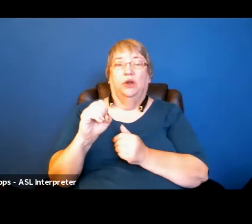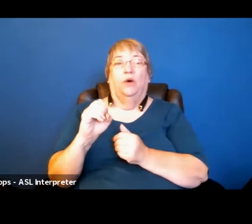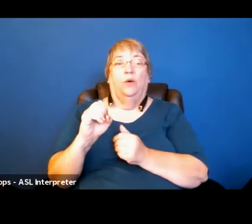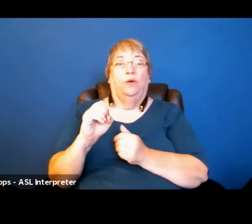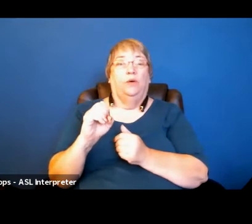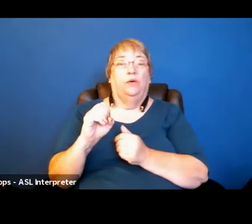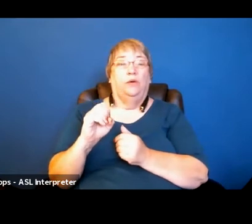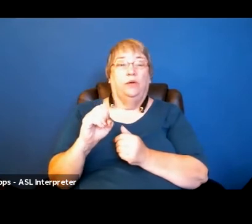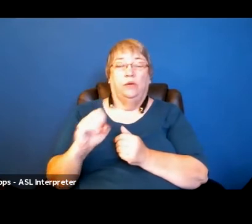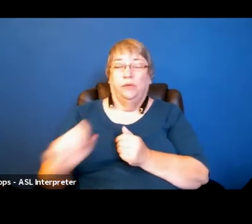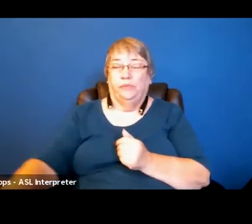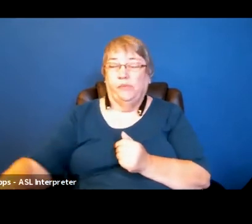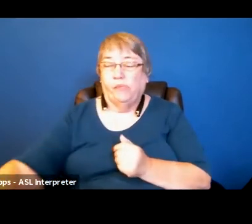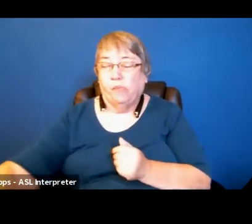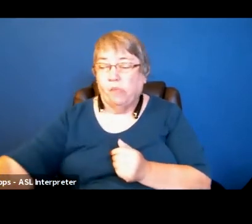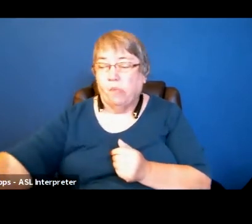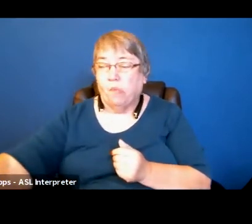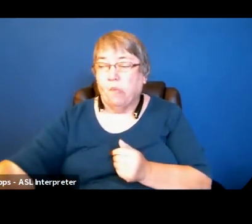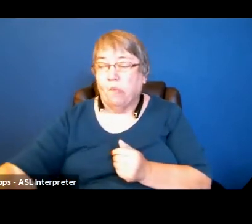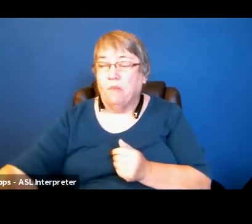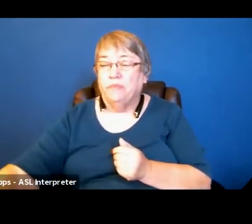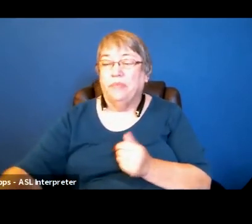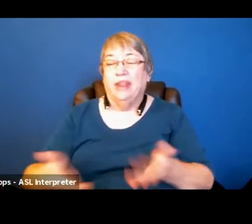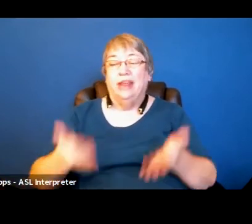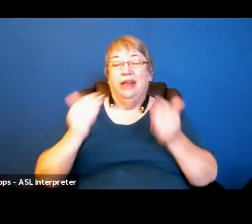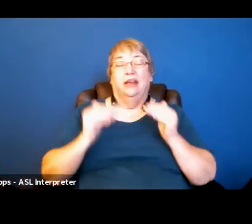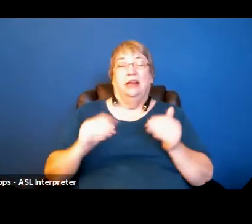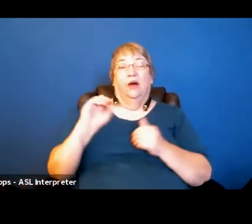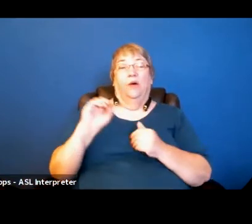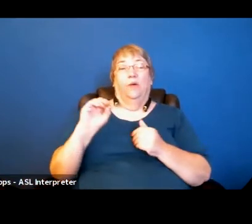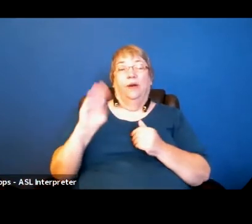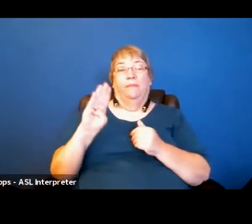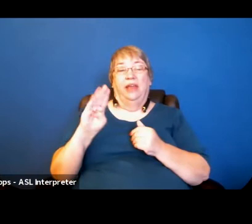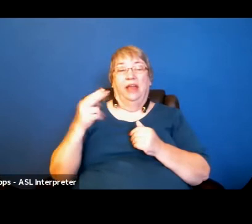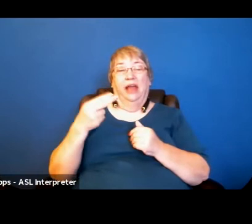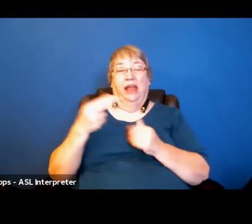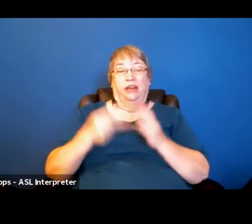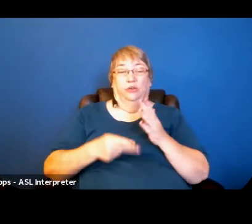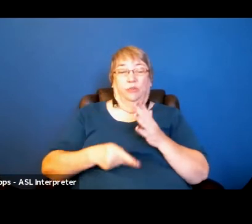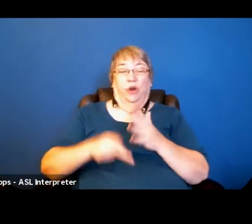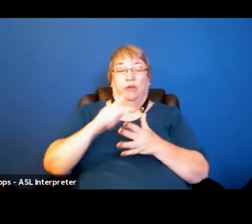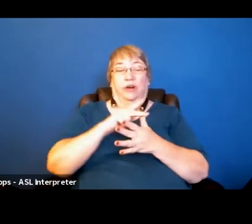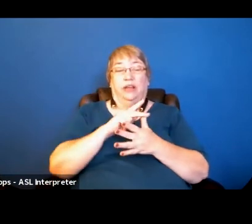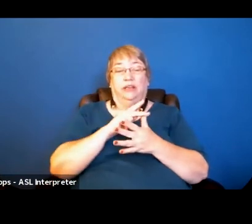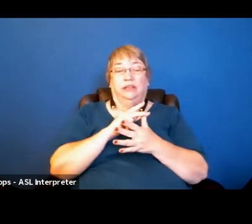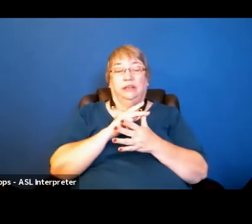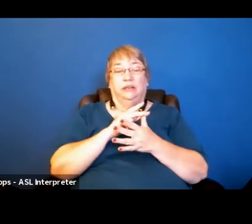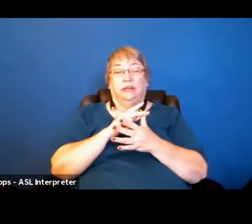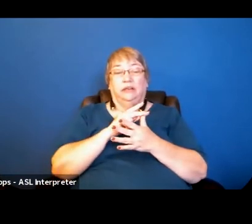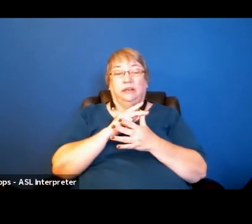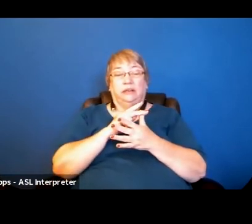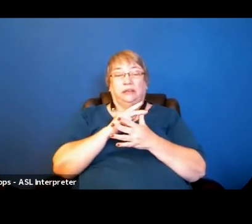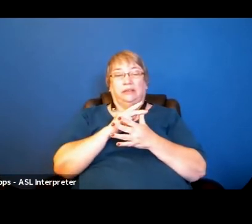next set of OBH priorities. So specifically, we are working to define serious mental